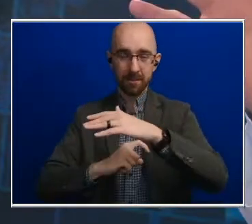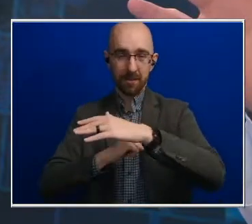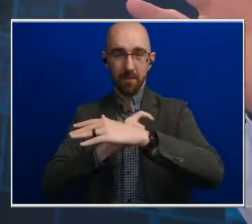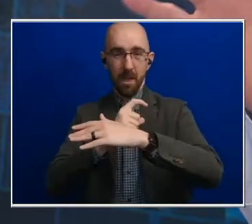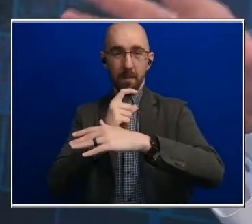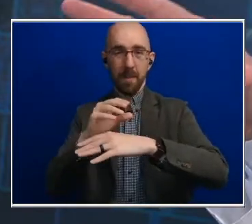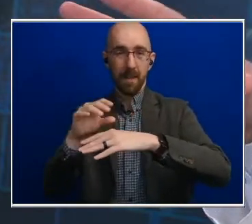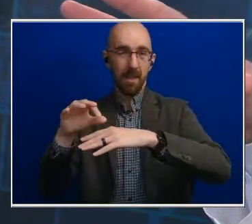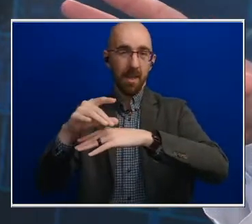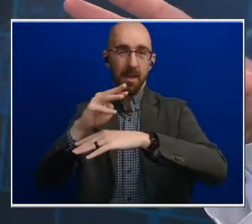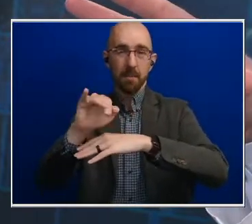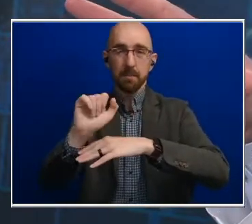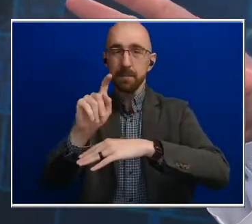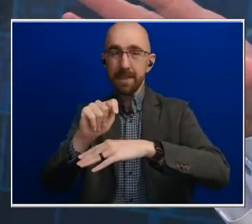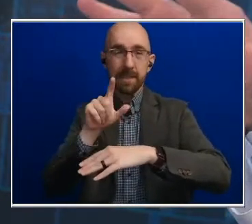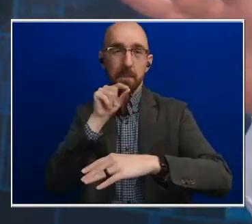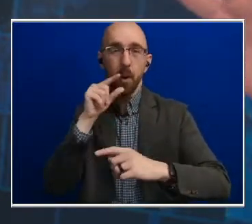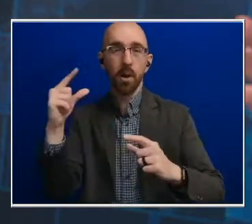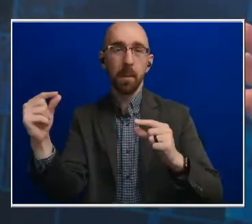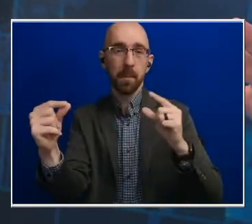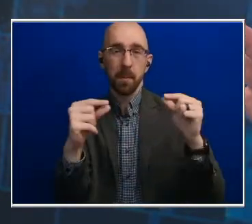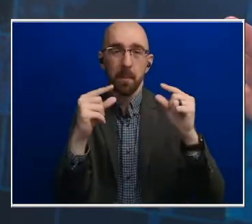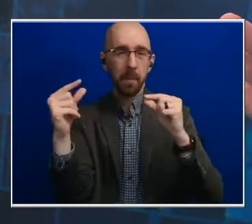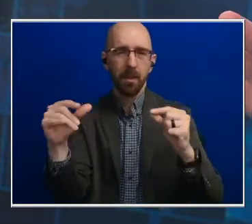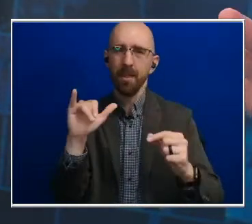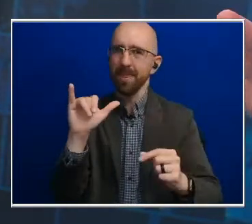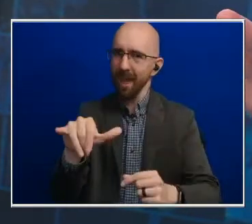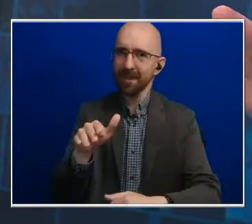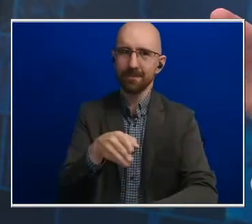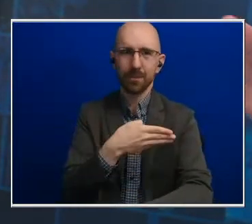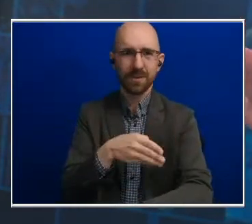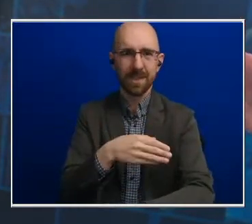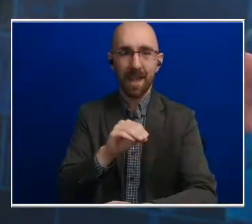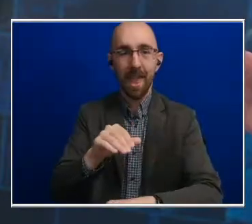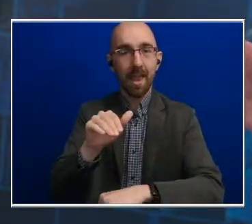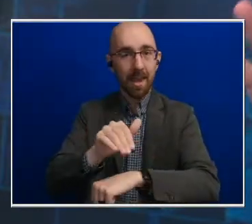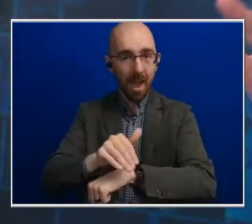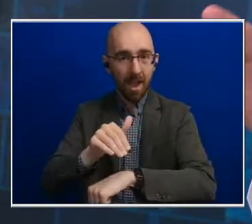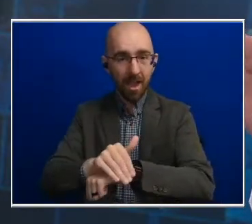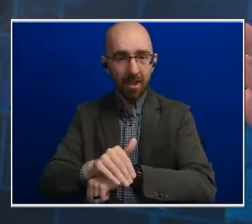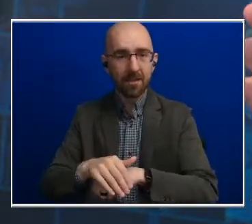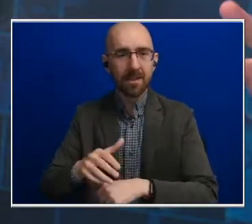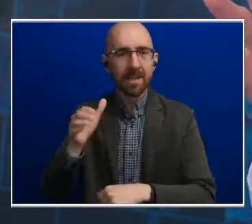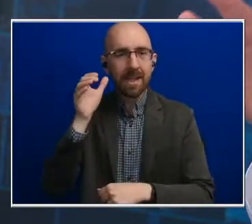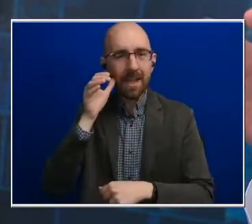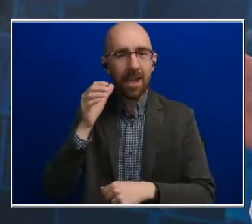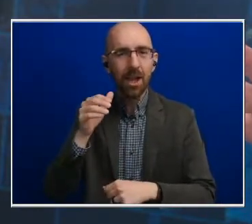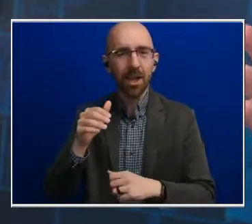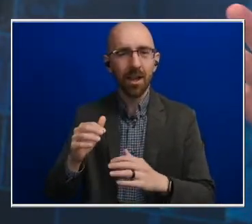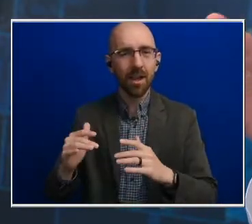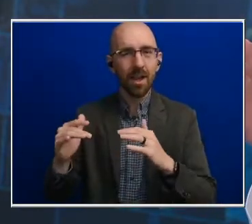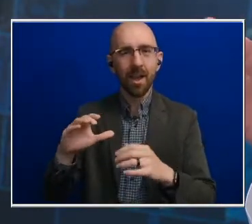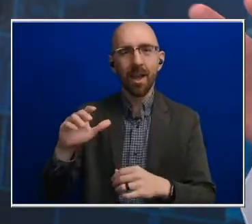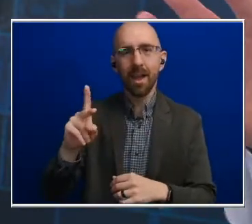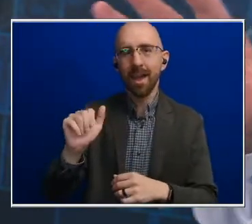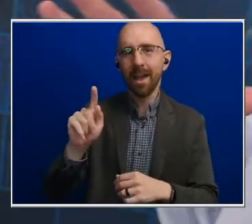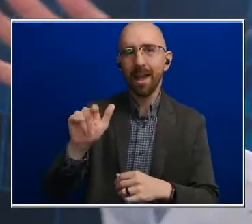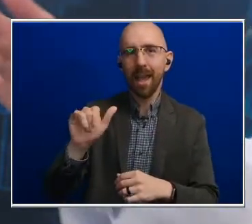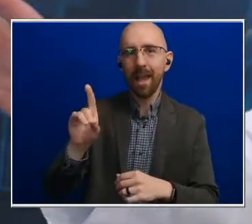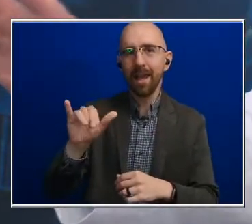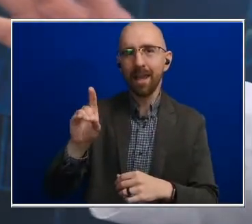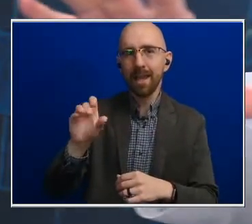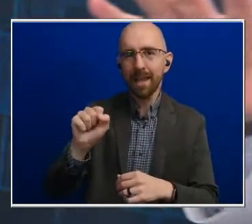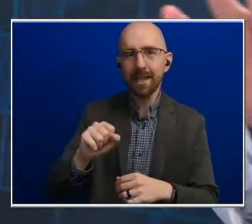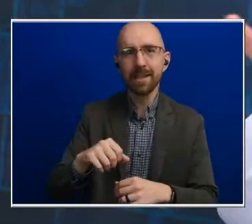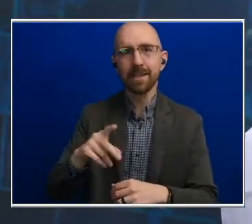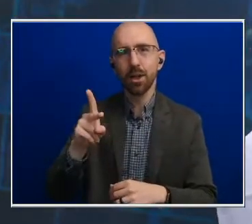going at it. And to me, that's music. And in the night, you hear the rise of the katydids and the crickets and the locusts, and they're just going on